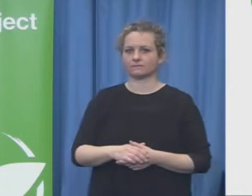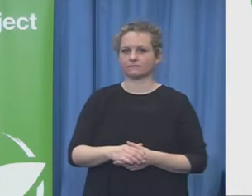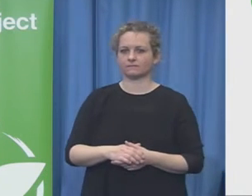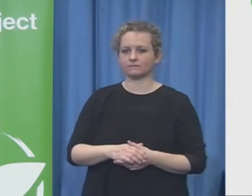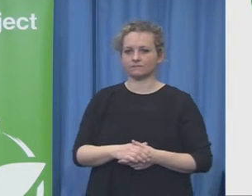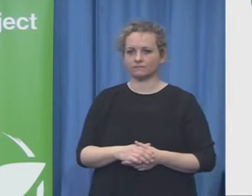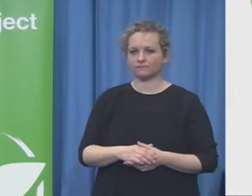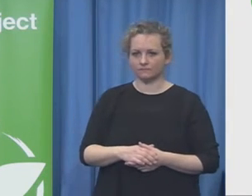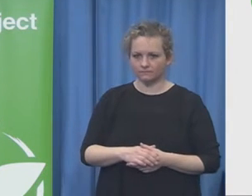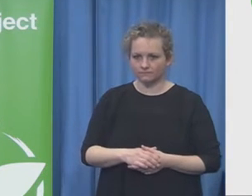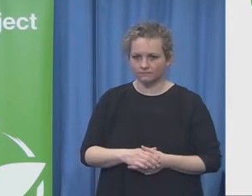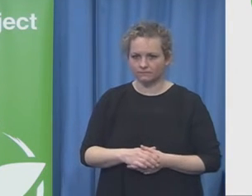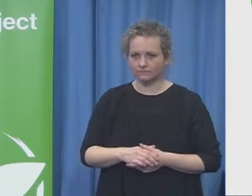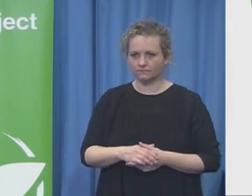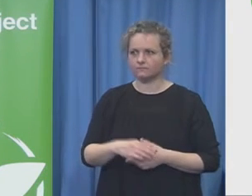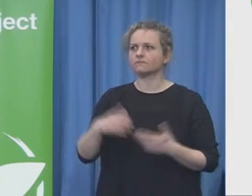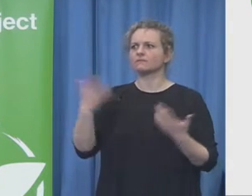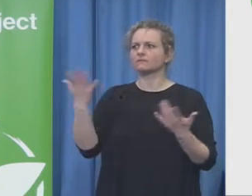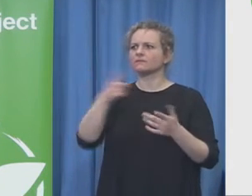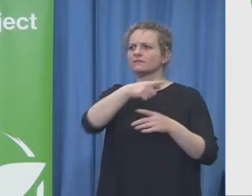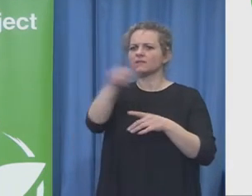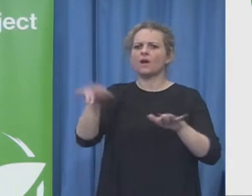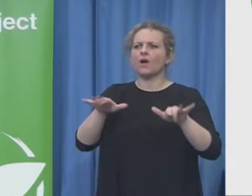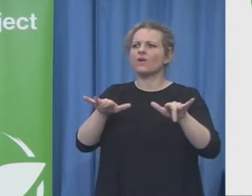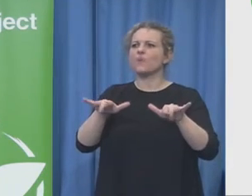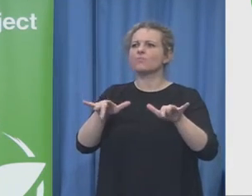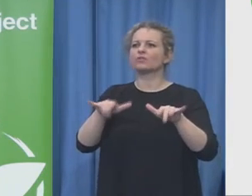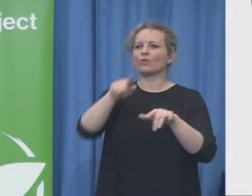your computers, close your phones.